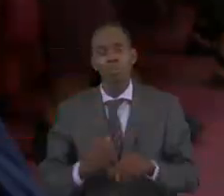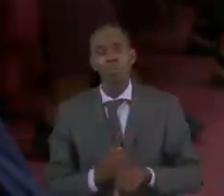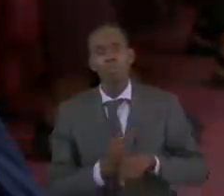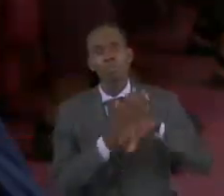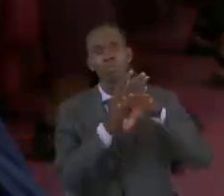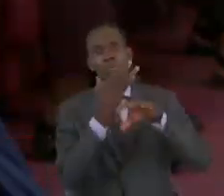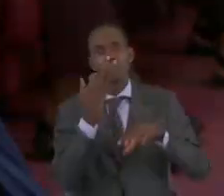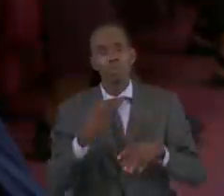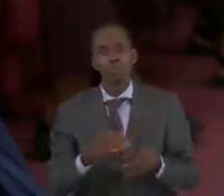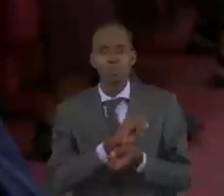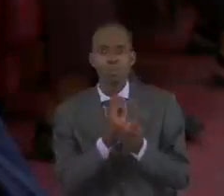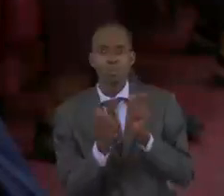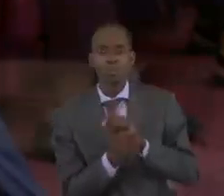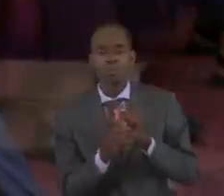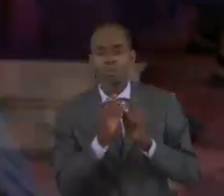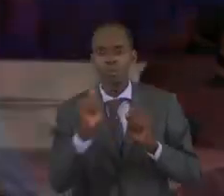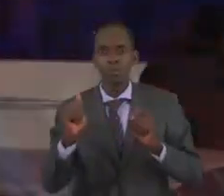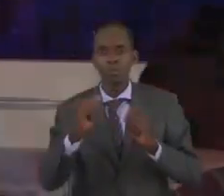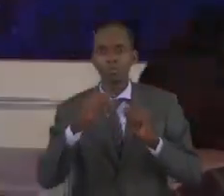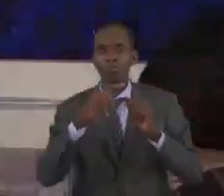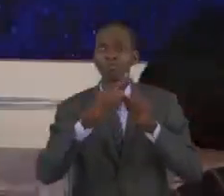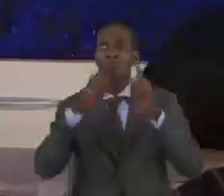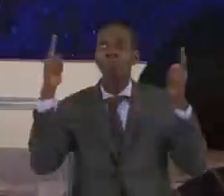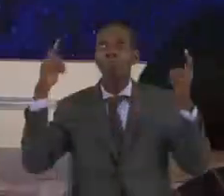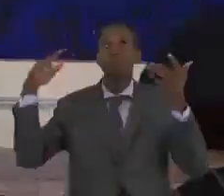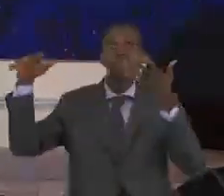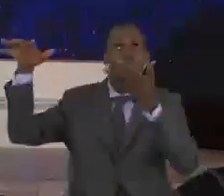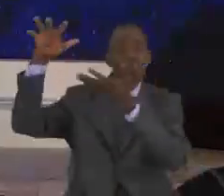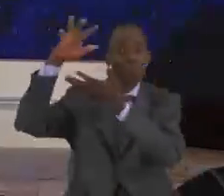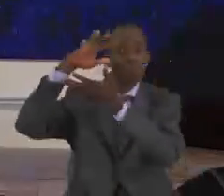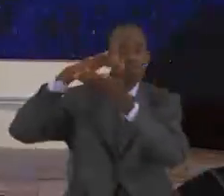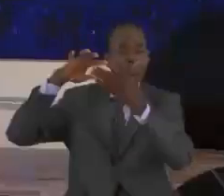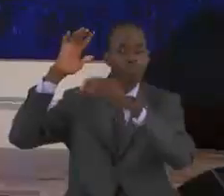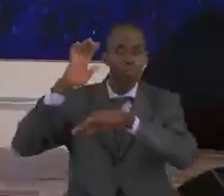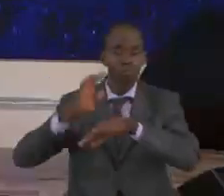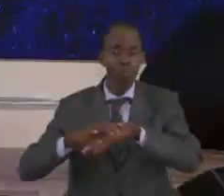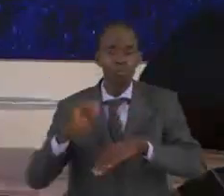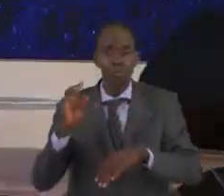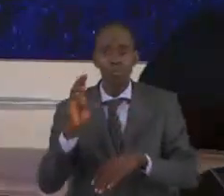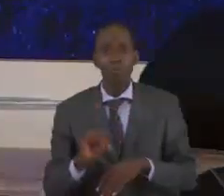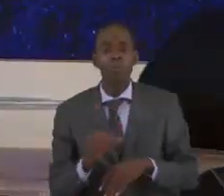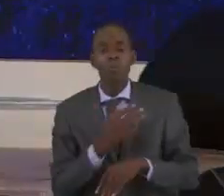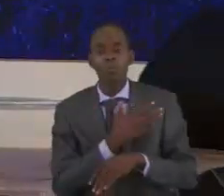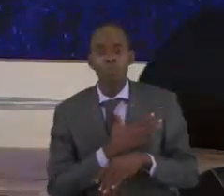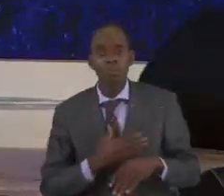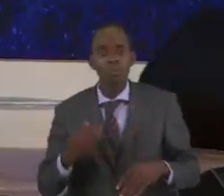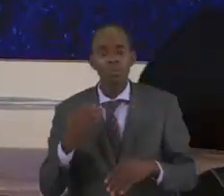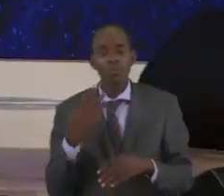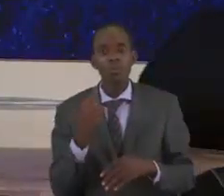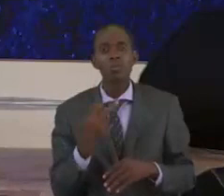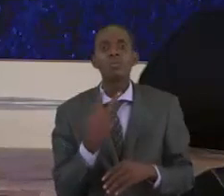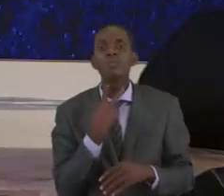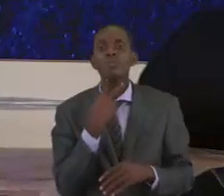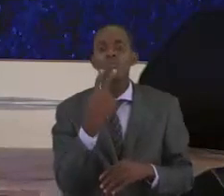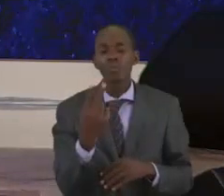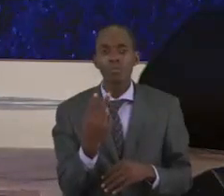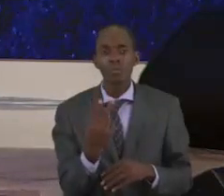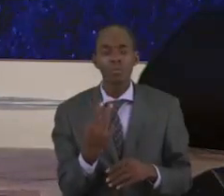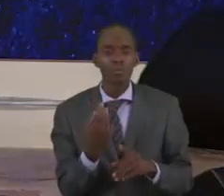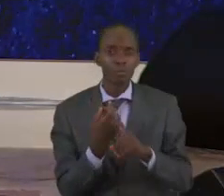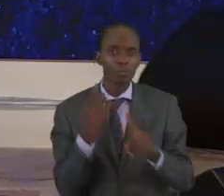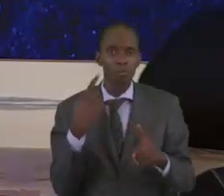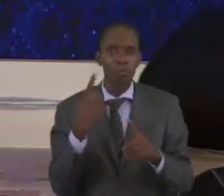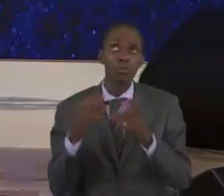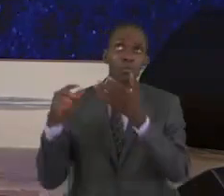a bright cloud overshadowed them, and behold, a voice of the cloud, out of the